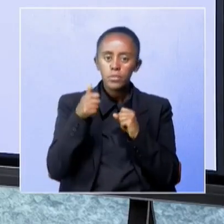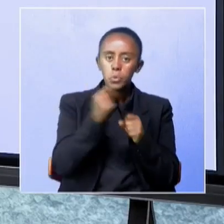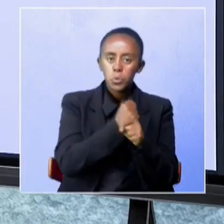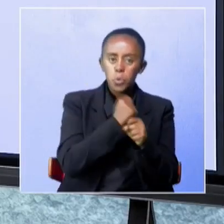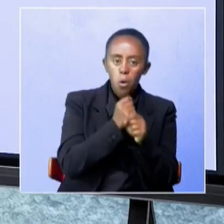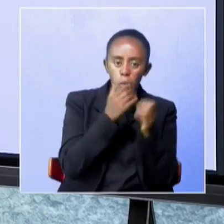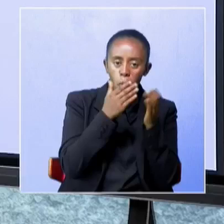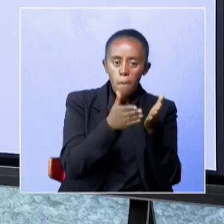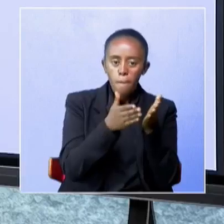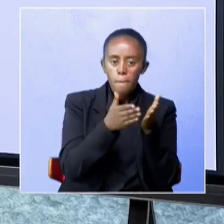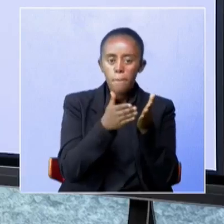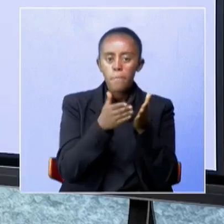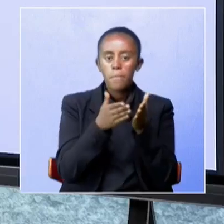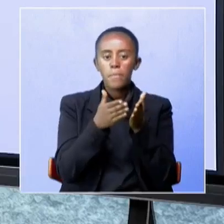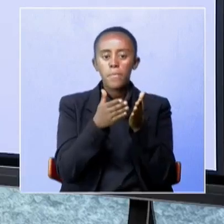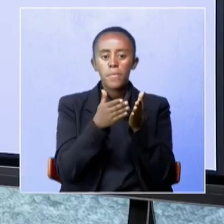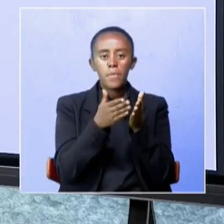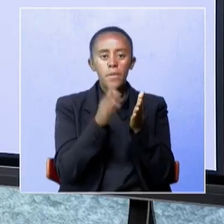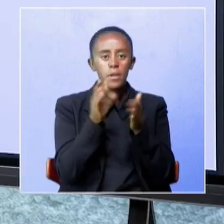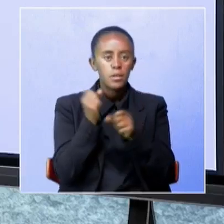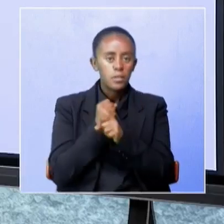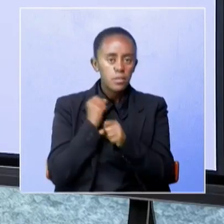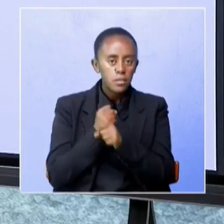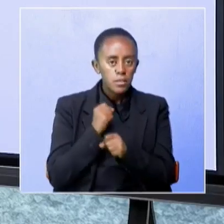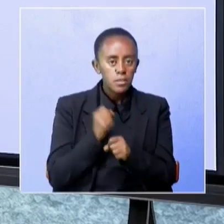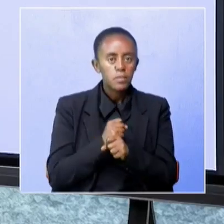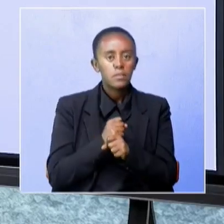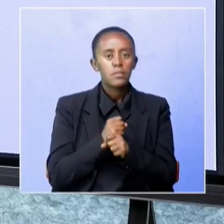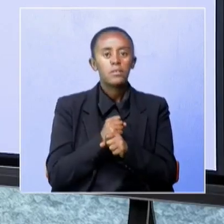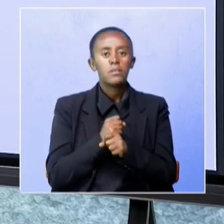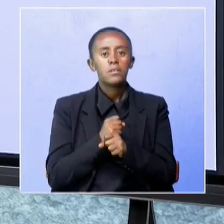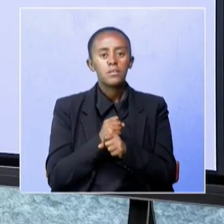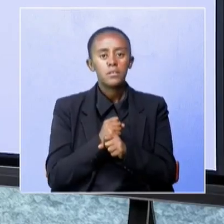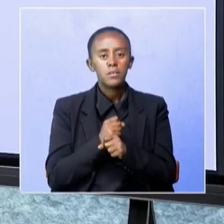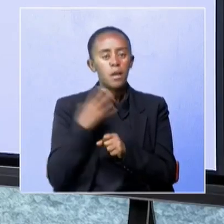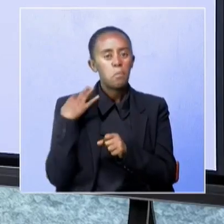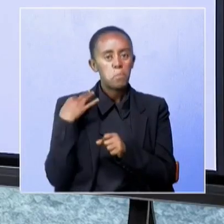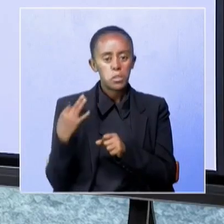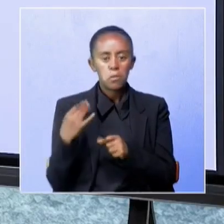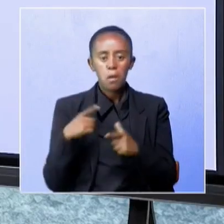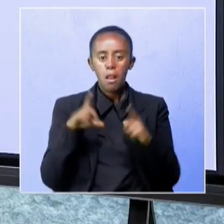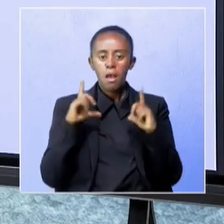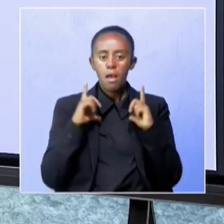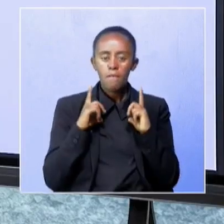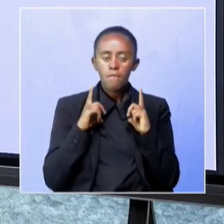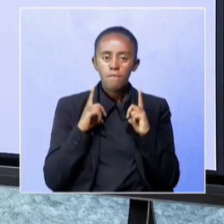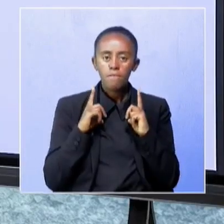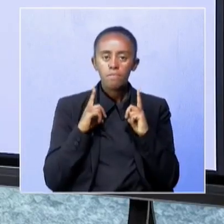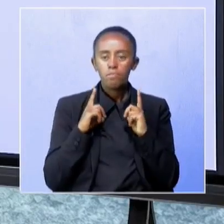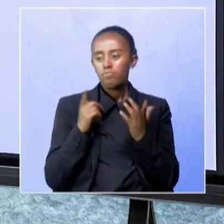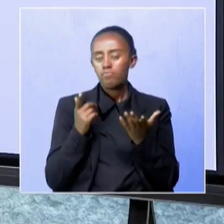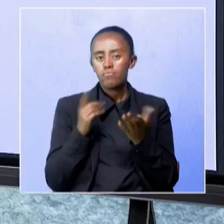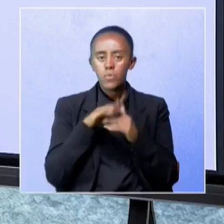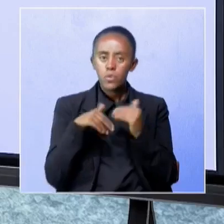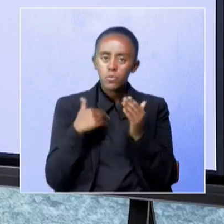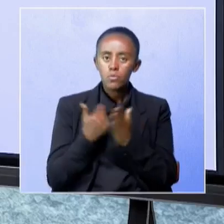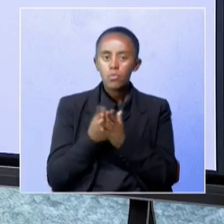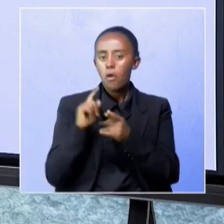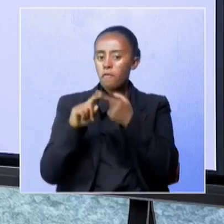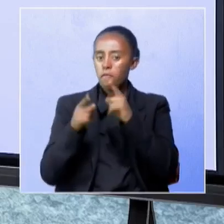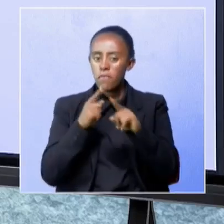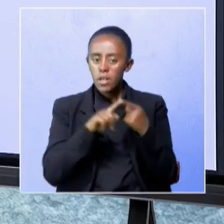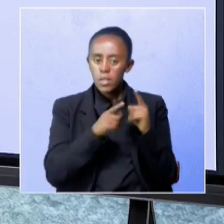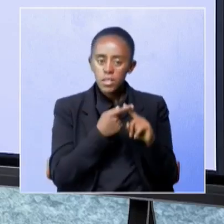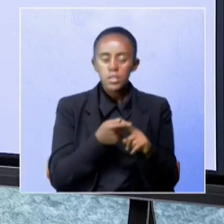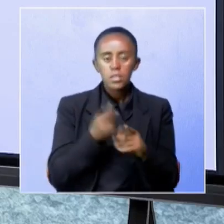job, in her career, in her personal life. She's well-rounded with her friends, in